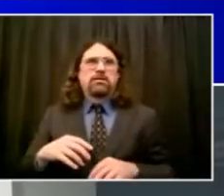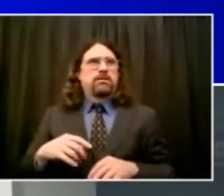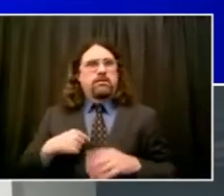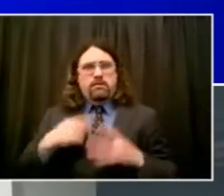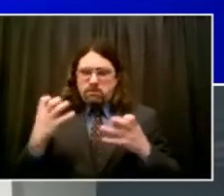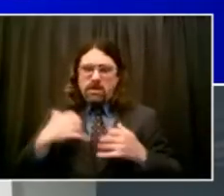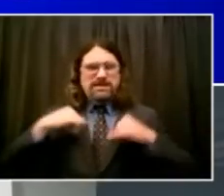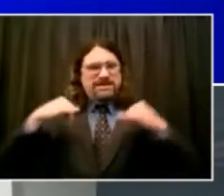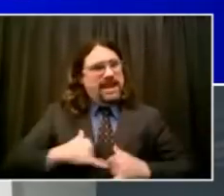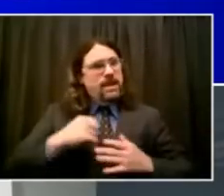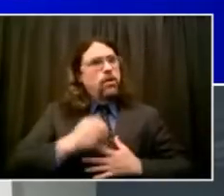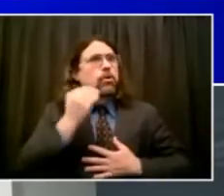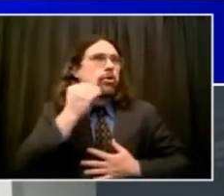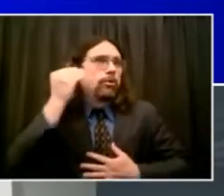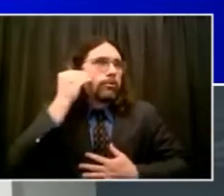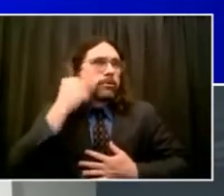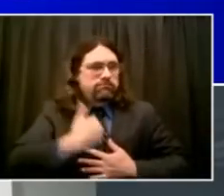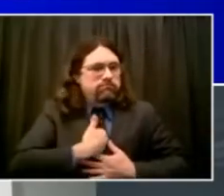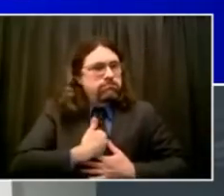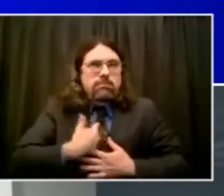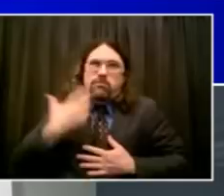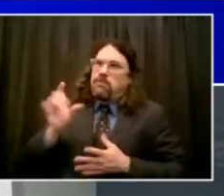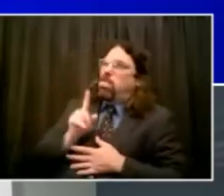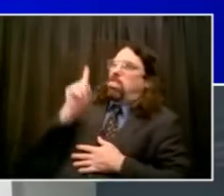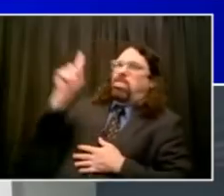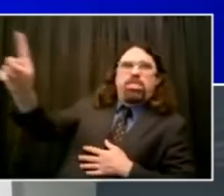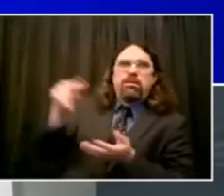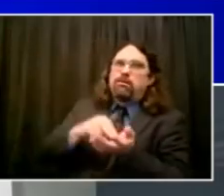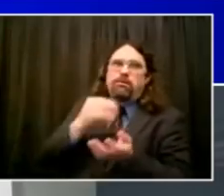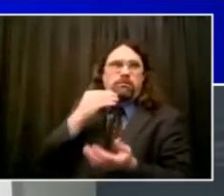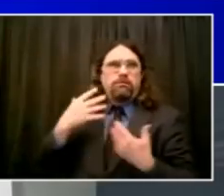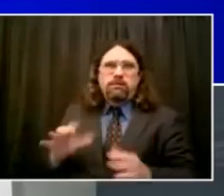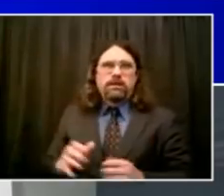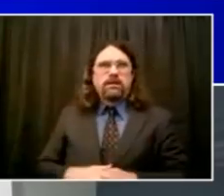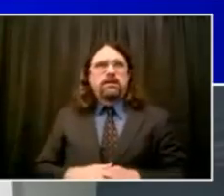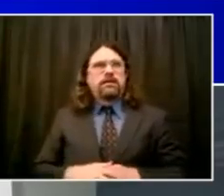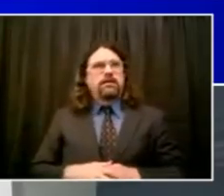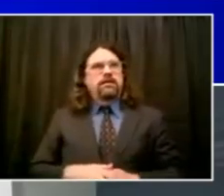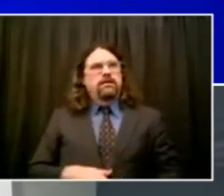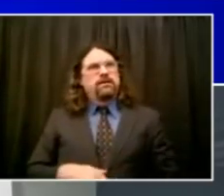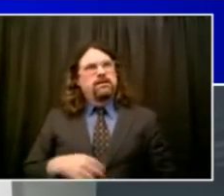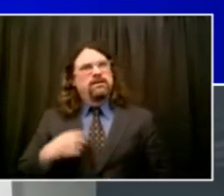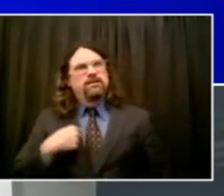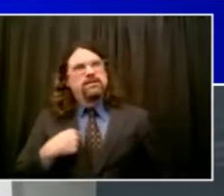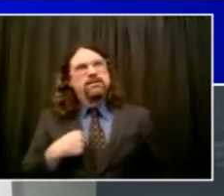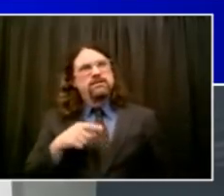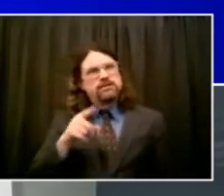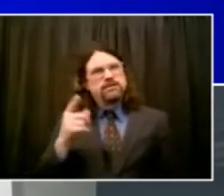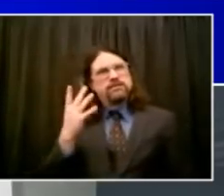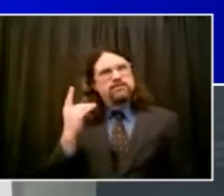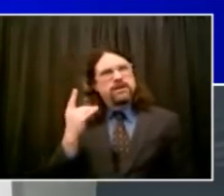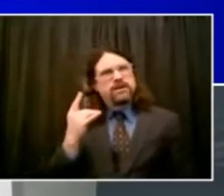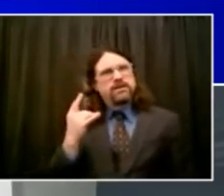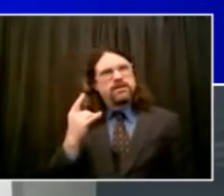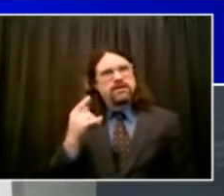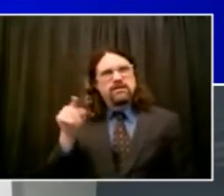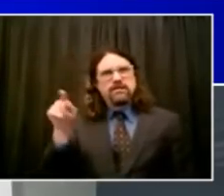got the way it got, that so many people ended up in a nursing home, including a lot of seniors who didn't want to be there. There are a lot of reasons for